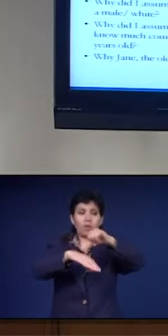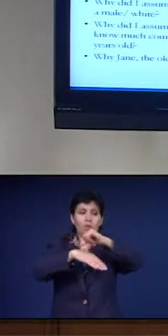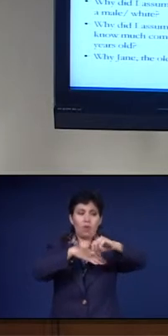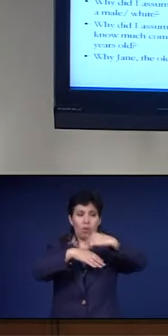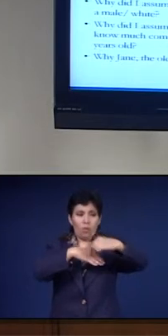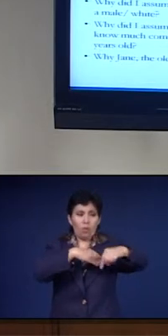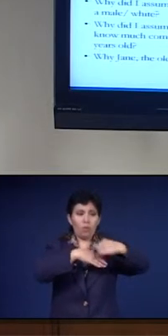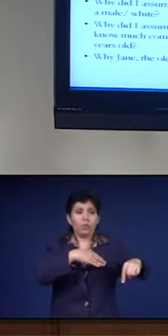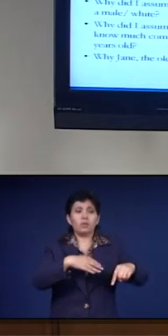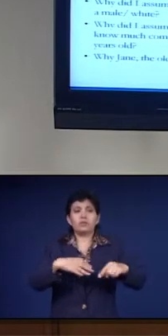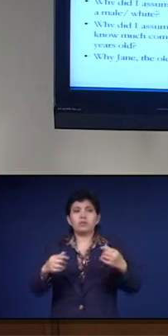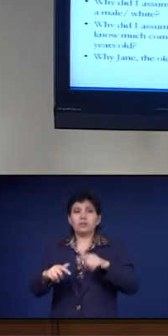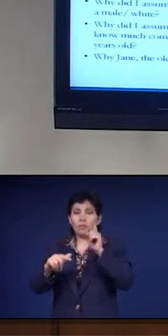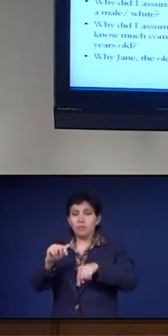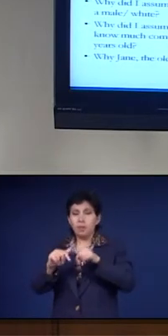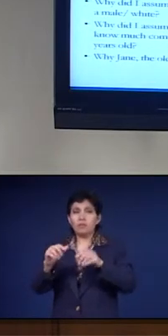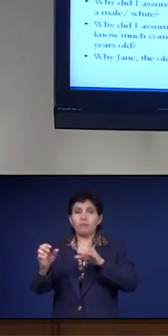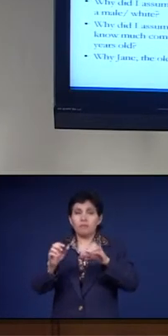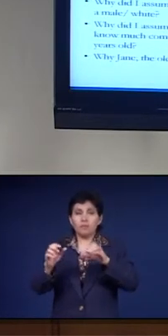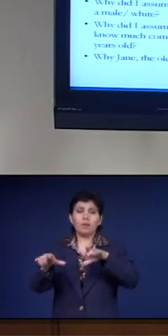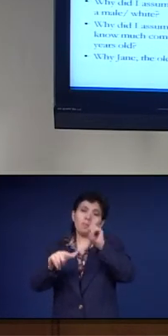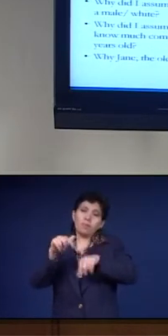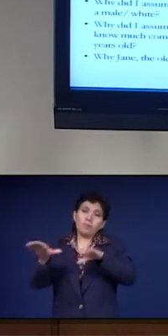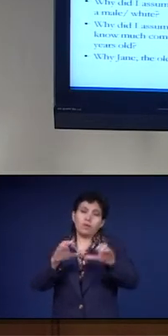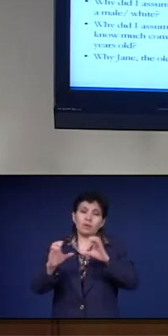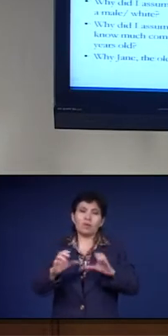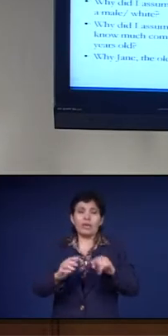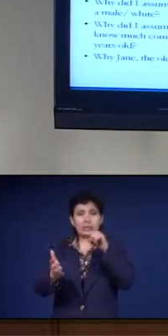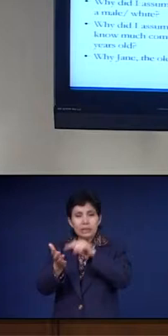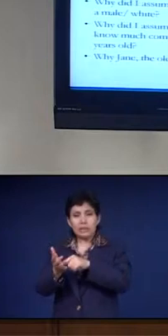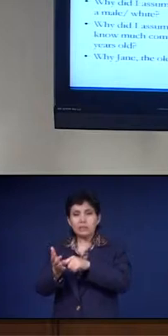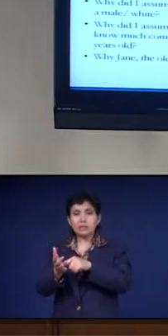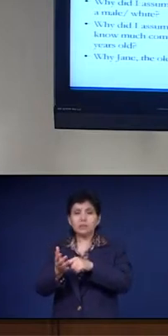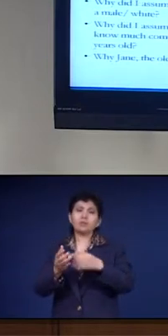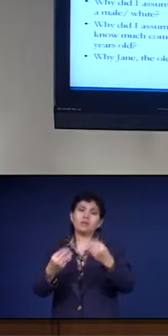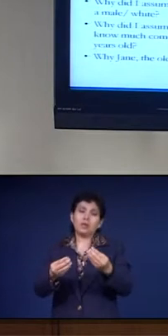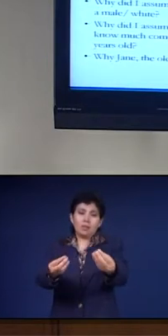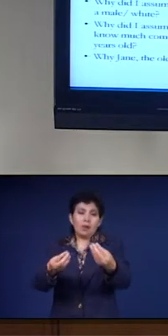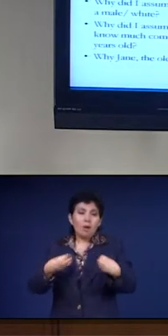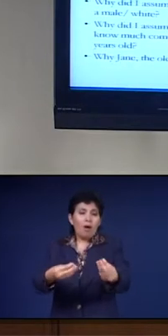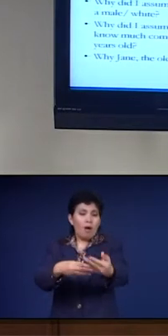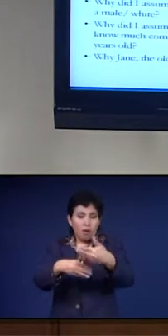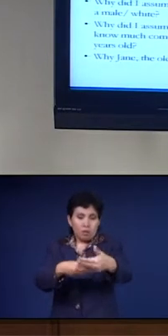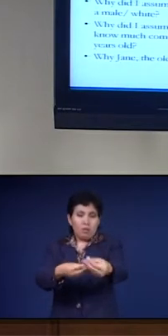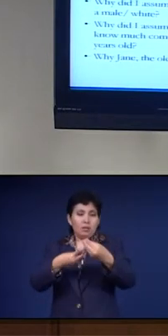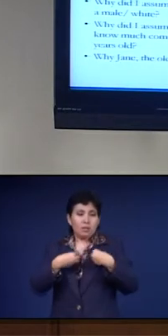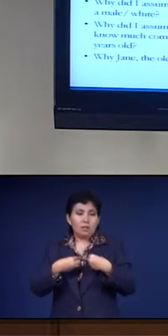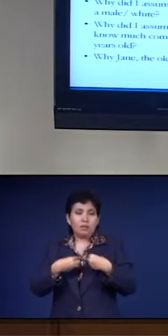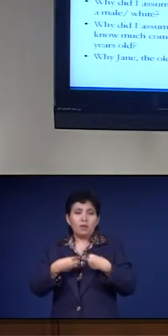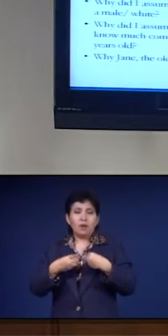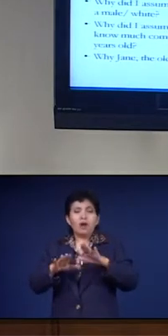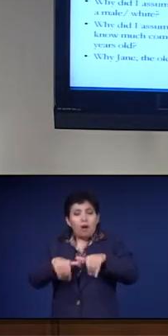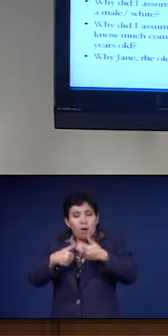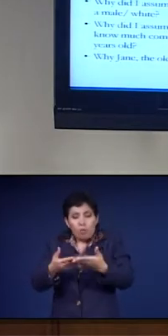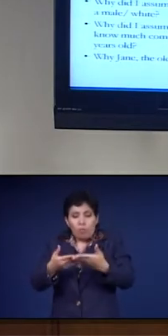That's why she can't fix her car. So these are some of the thoughts that has been applied into us throughout our whole